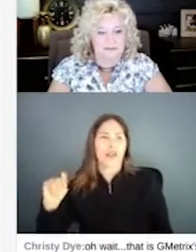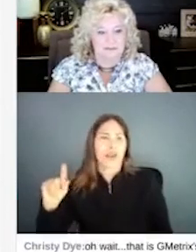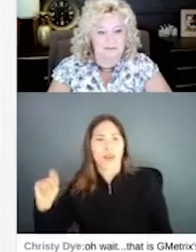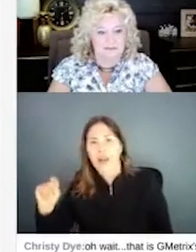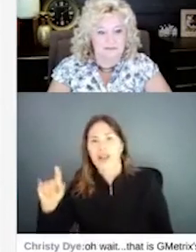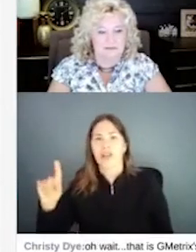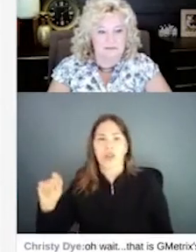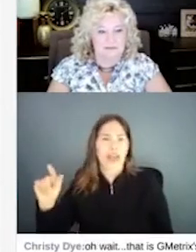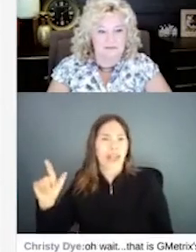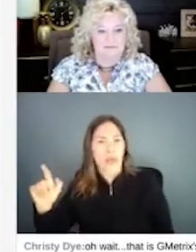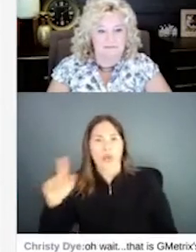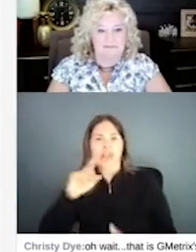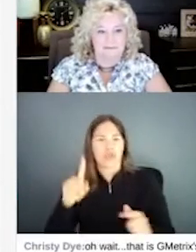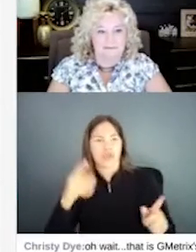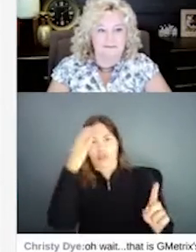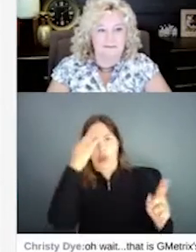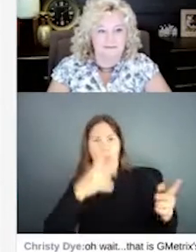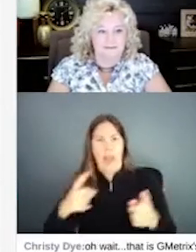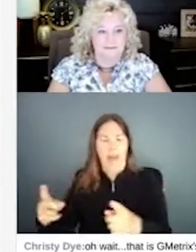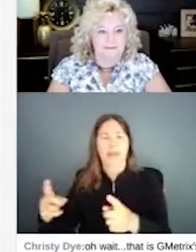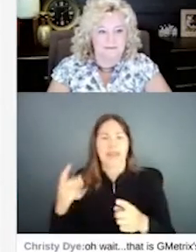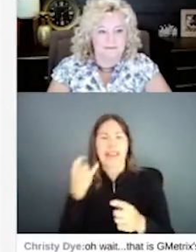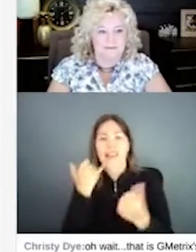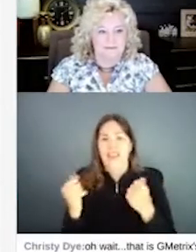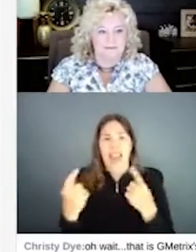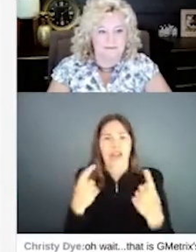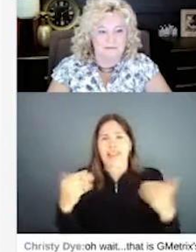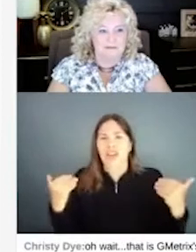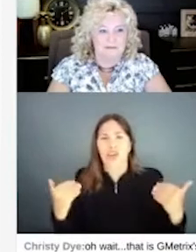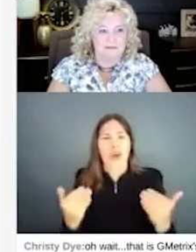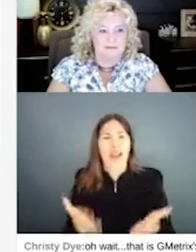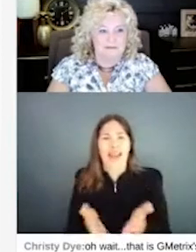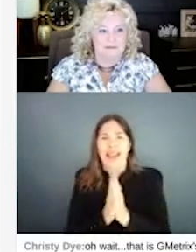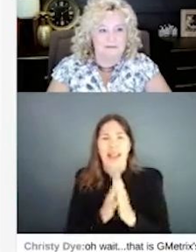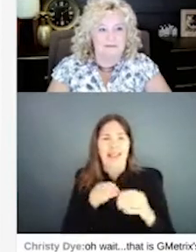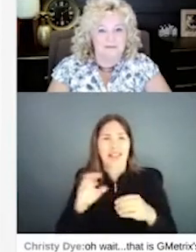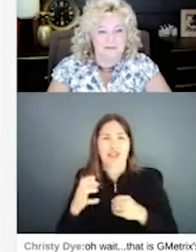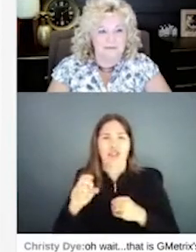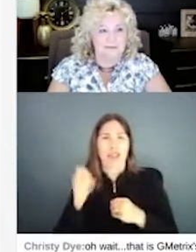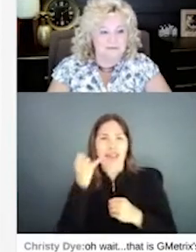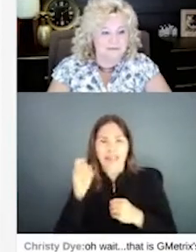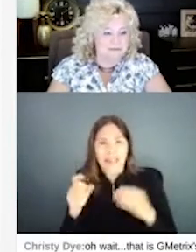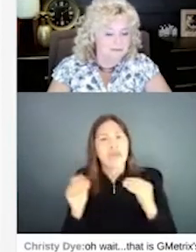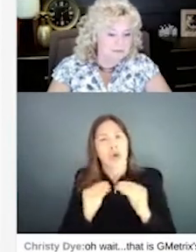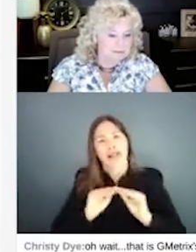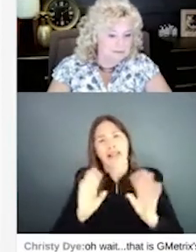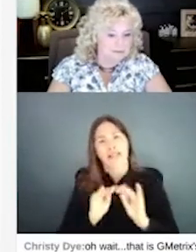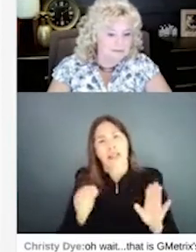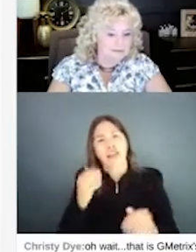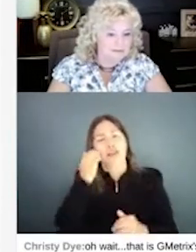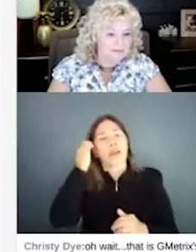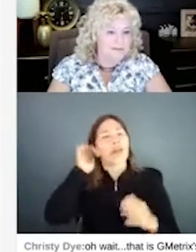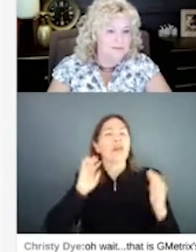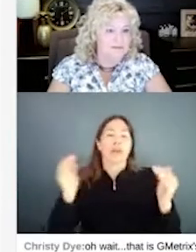and get a sense of what's going on there. But if you have other questions about it, don't hesitate to ask in the chat. We can get into it as well.